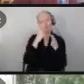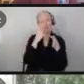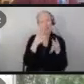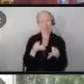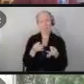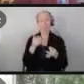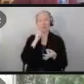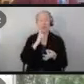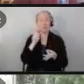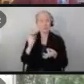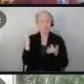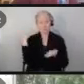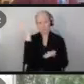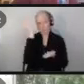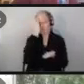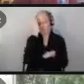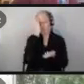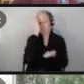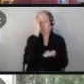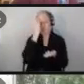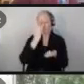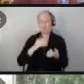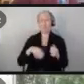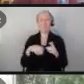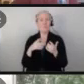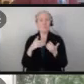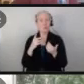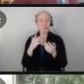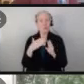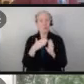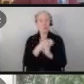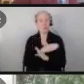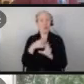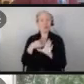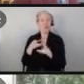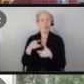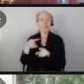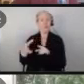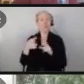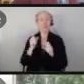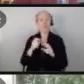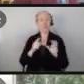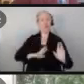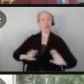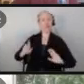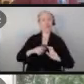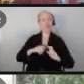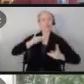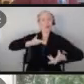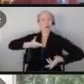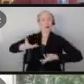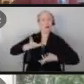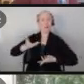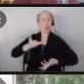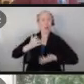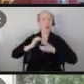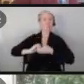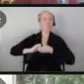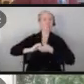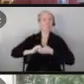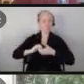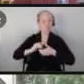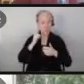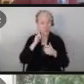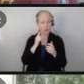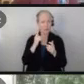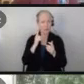imperative for anybody entering the field to achieve the optimum level of collaboration in the across the entire spectrum of